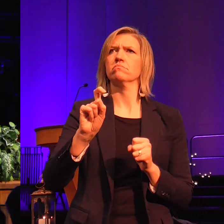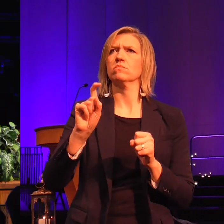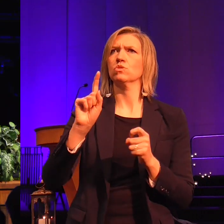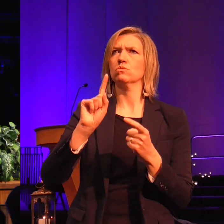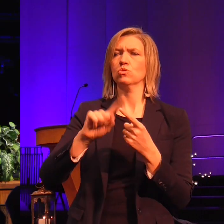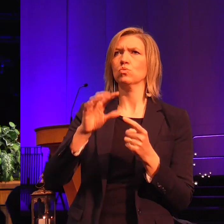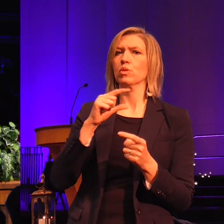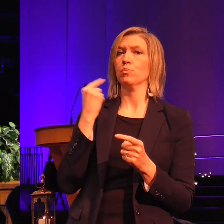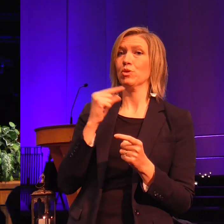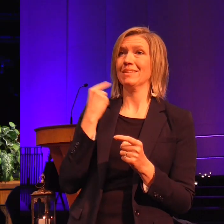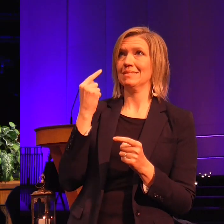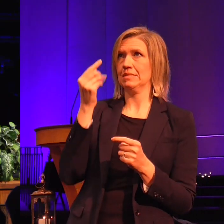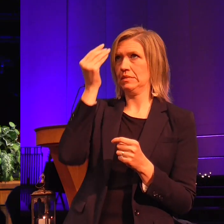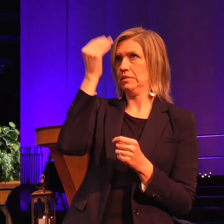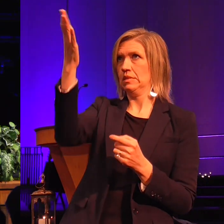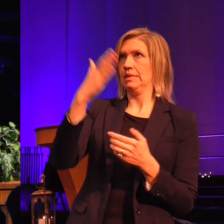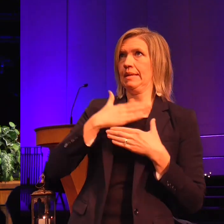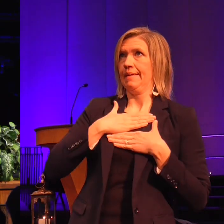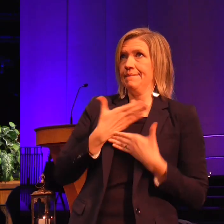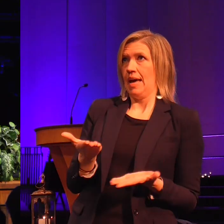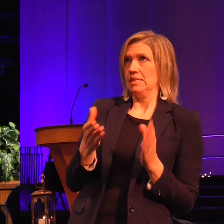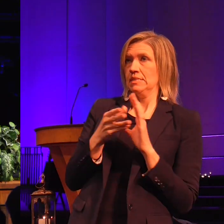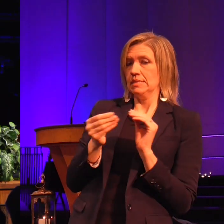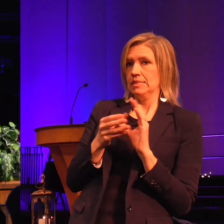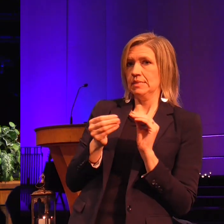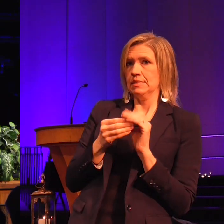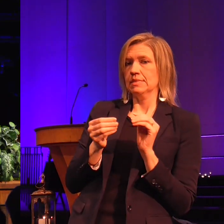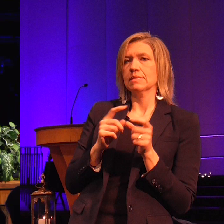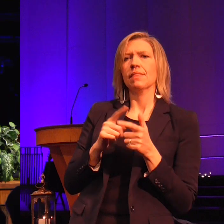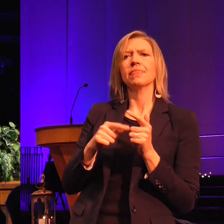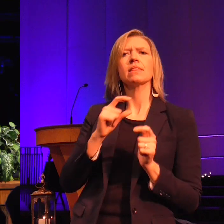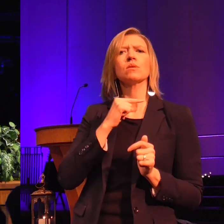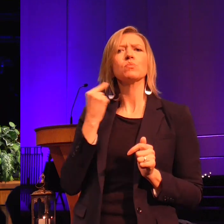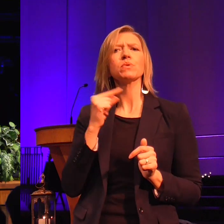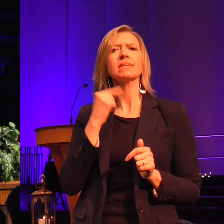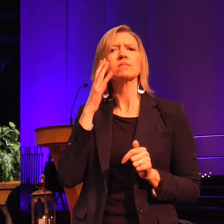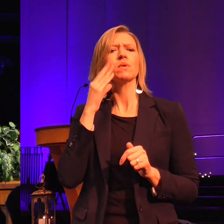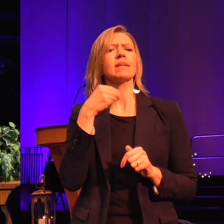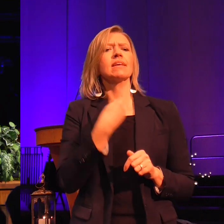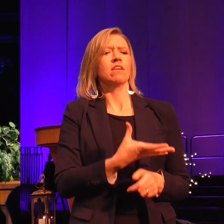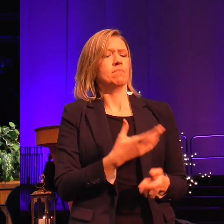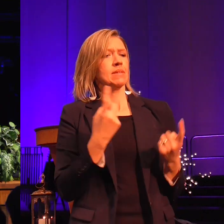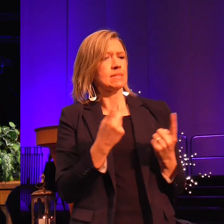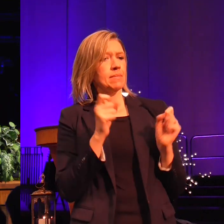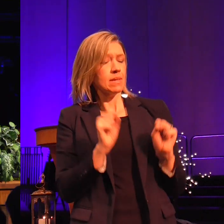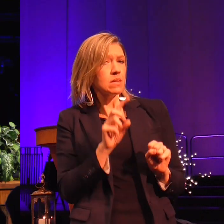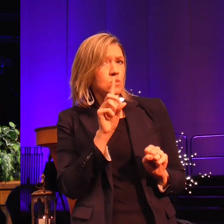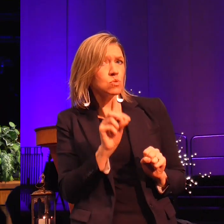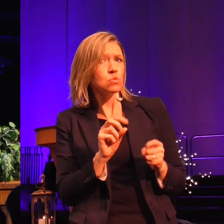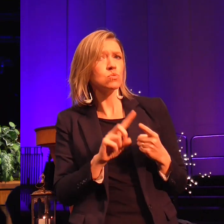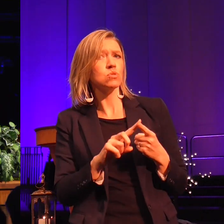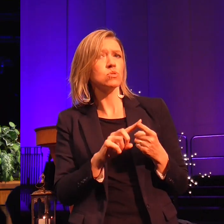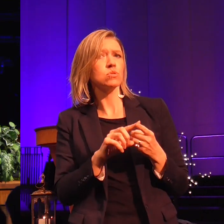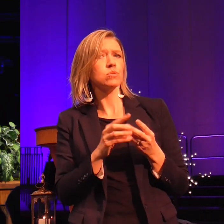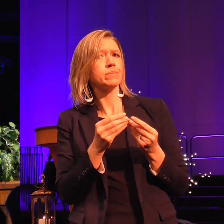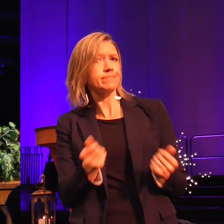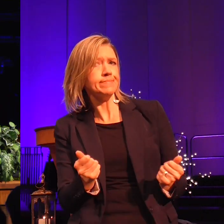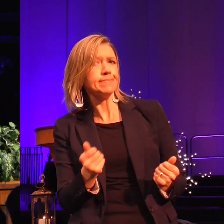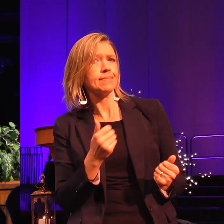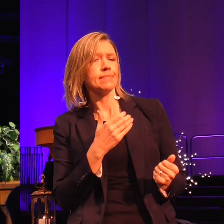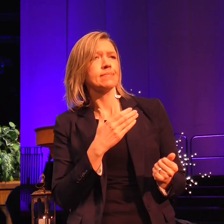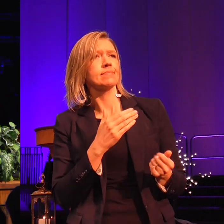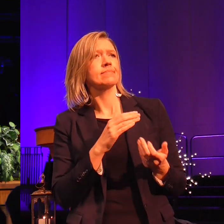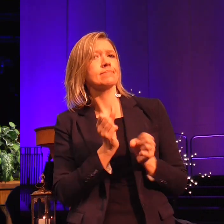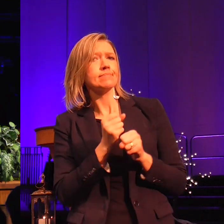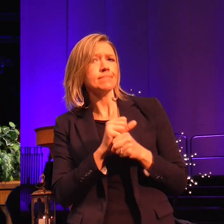it. And that the priest would give me something to do to make amends for my mistake. And then I